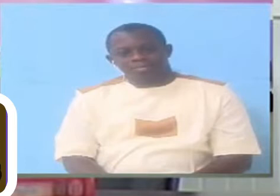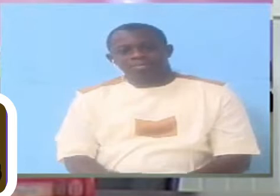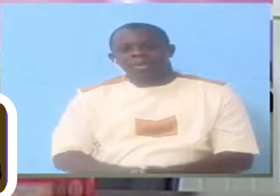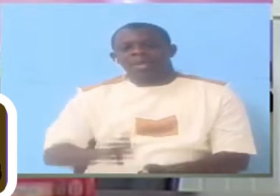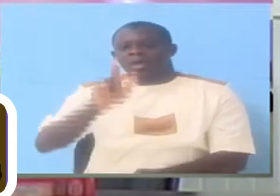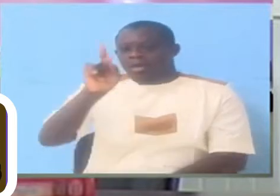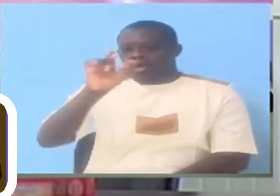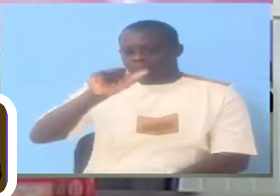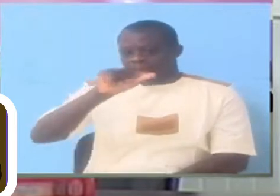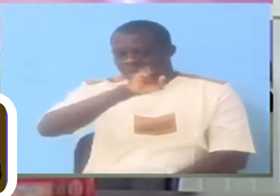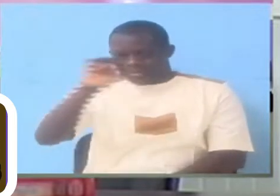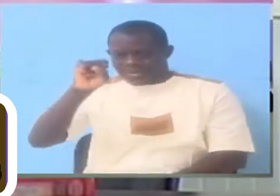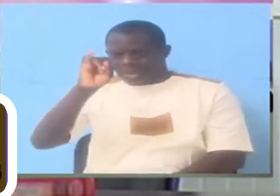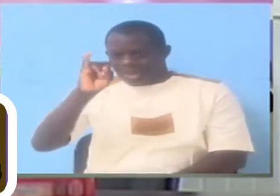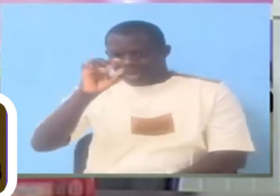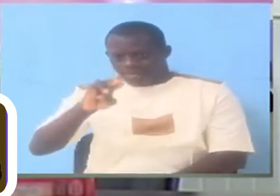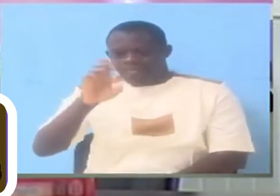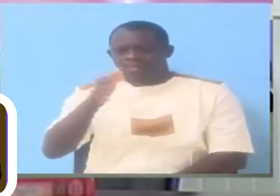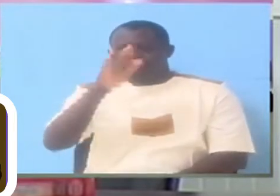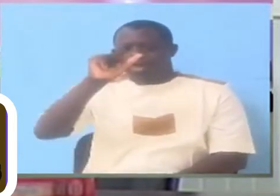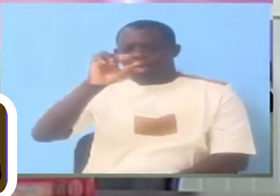Kasim Amadu, Ghanaian.